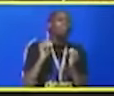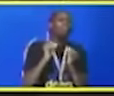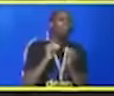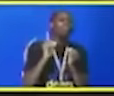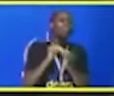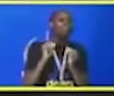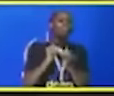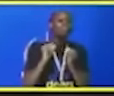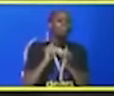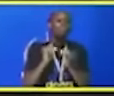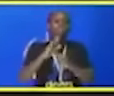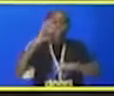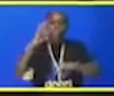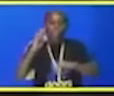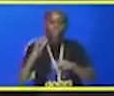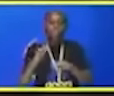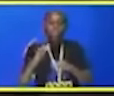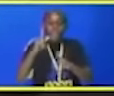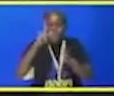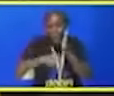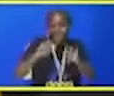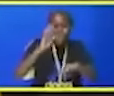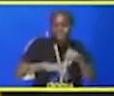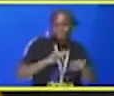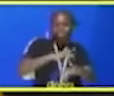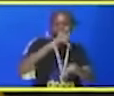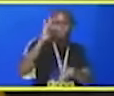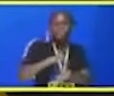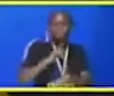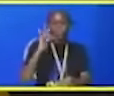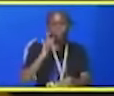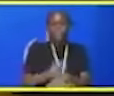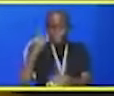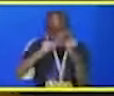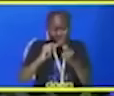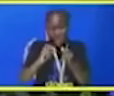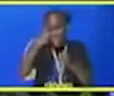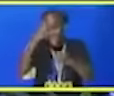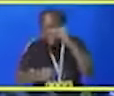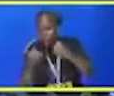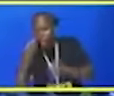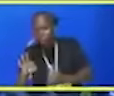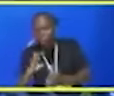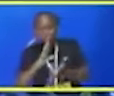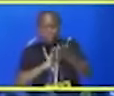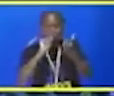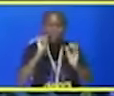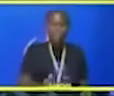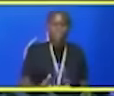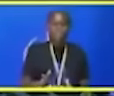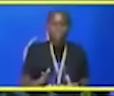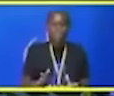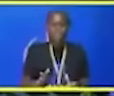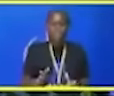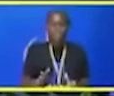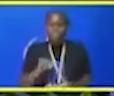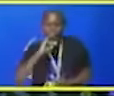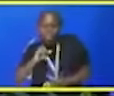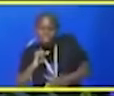glory. So the end of the believer's journey with God is glory. That your life becomes a